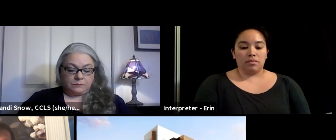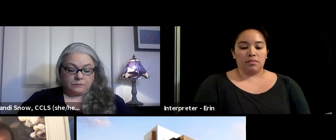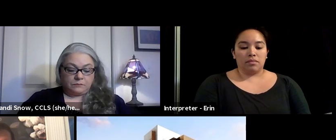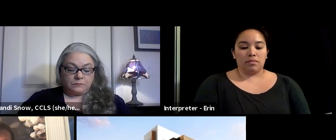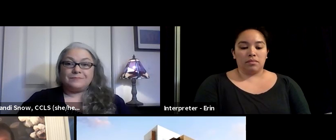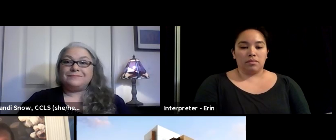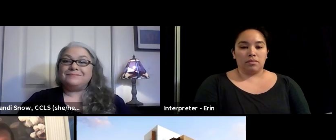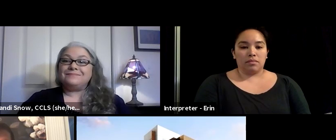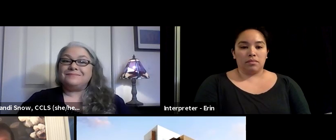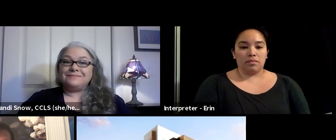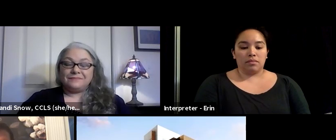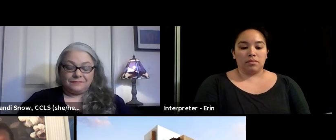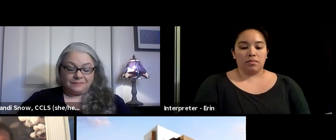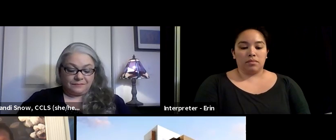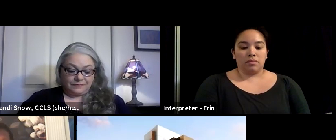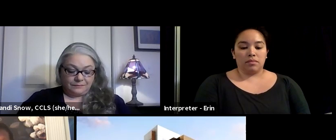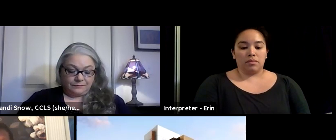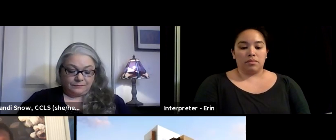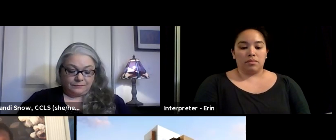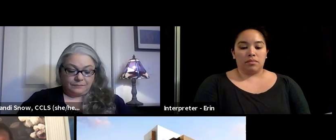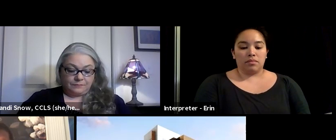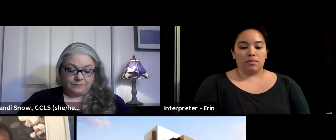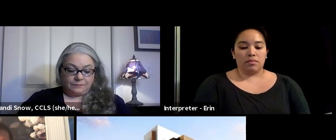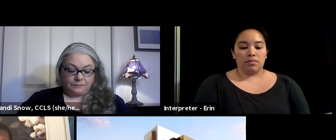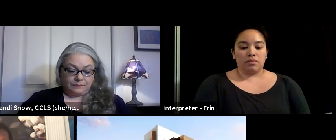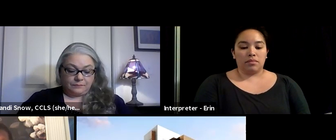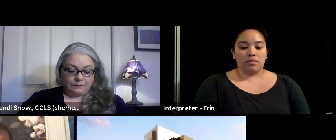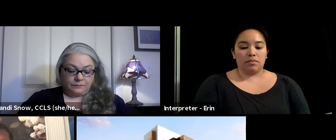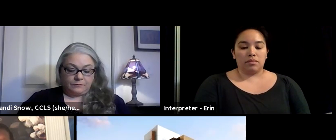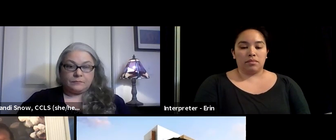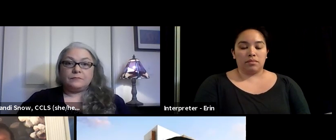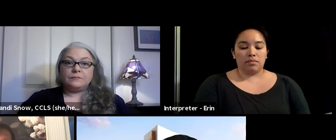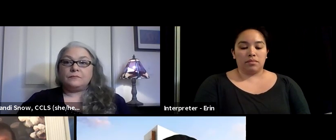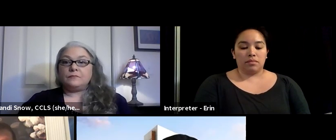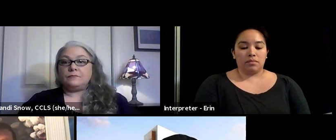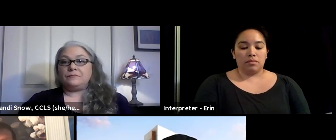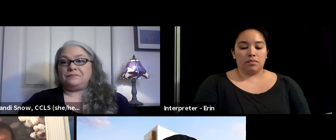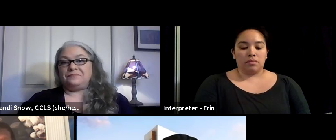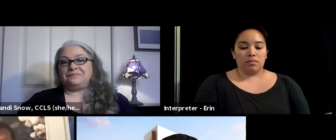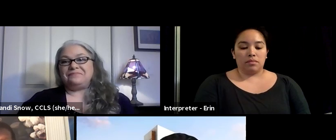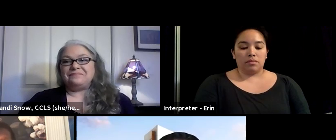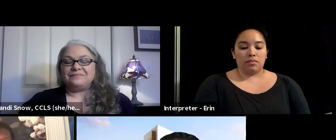Okay, CMAC streaming on their channel as well. And Miguel, you have the helm.